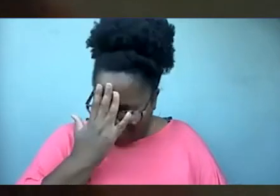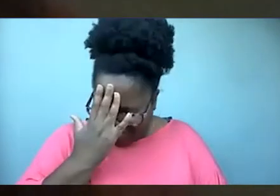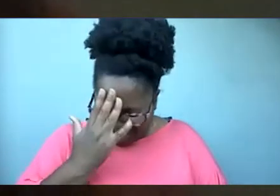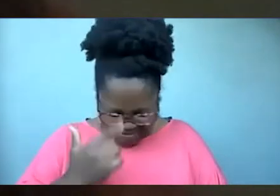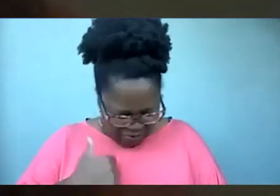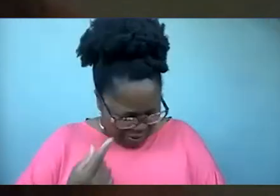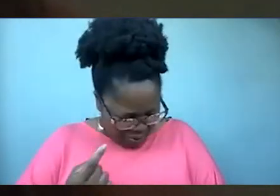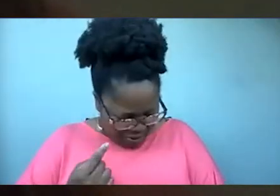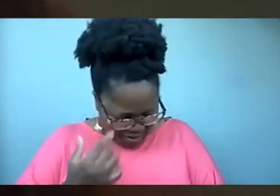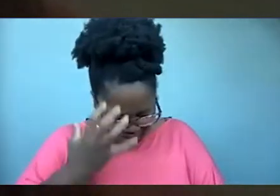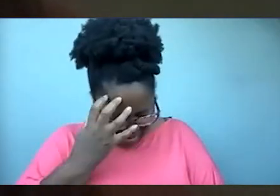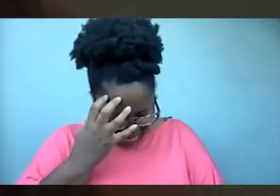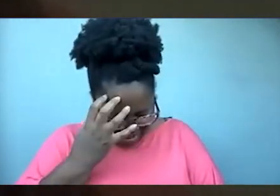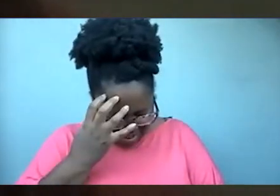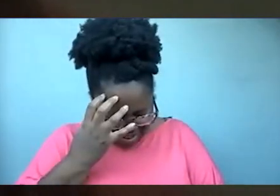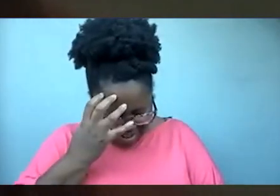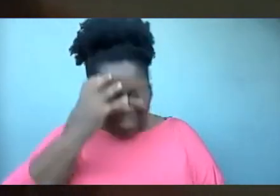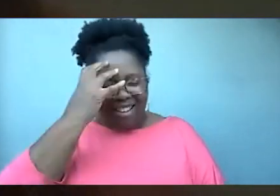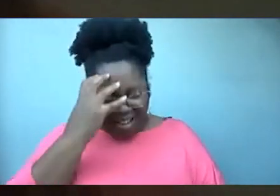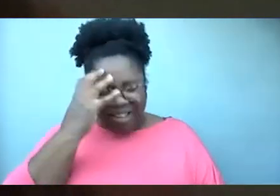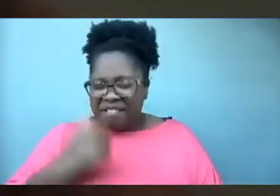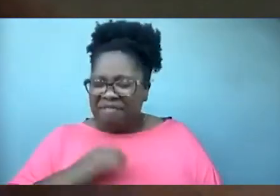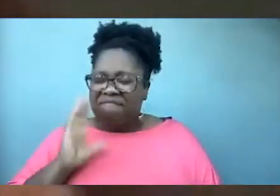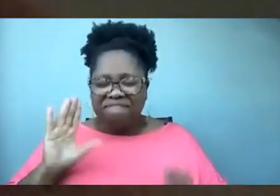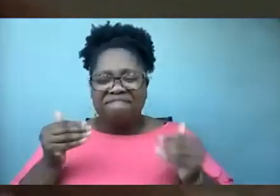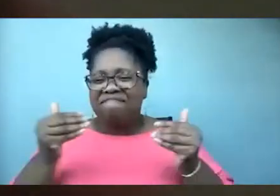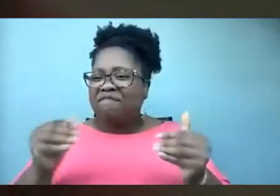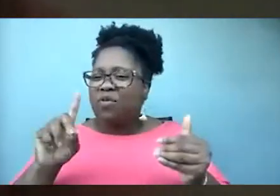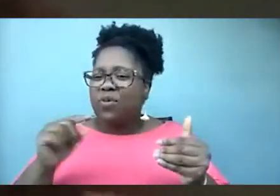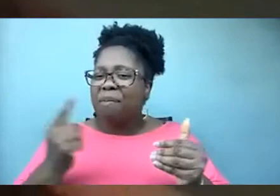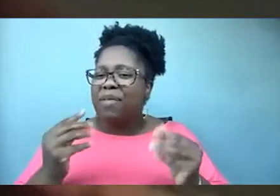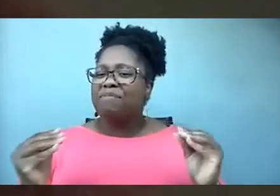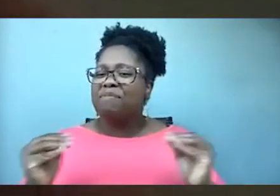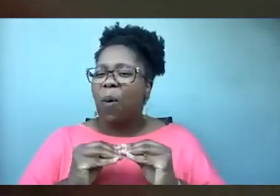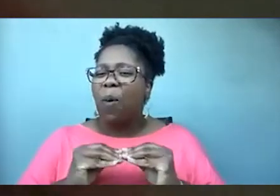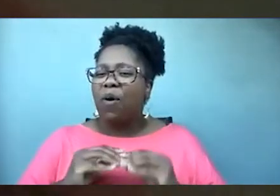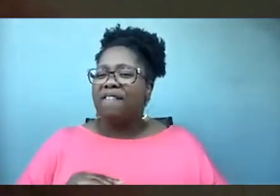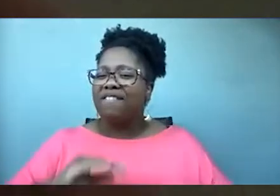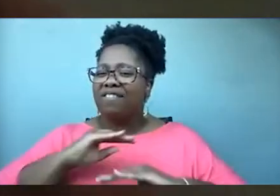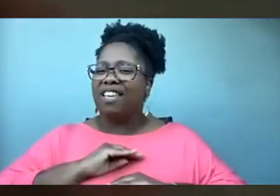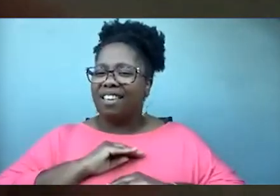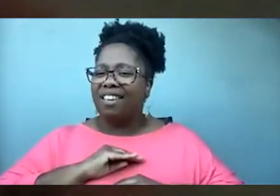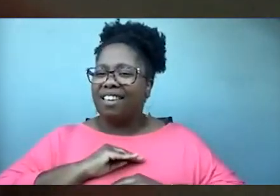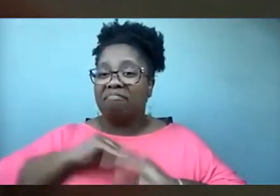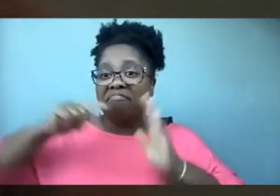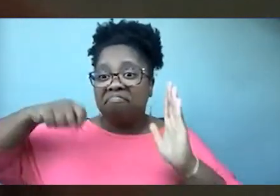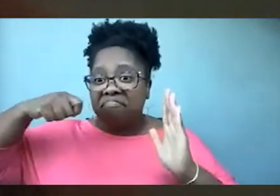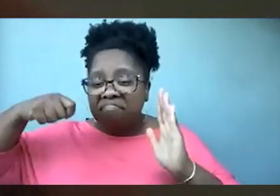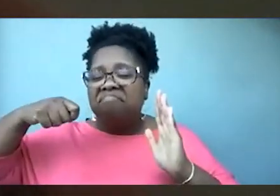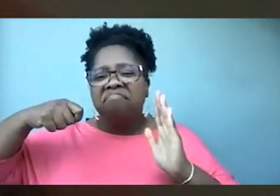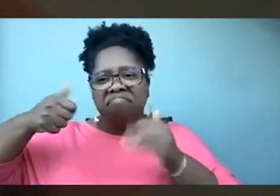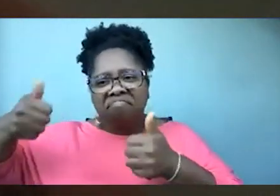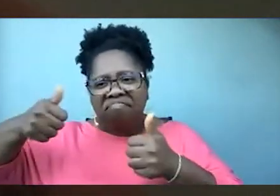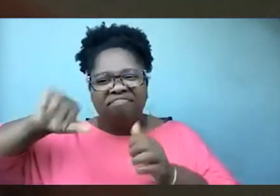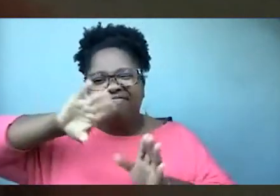fulfilling. And so in terms of artwork, like using the space and the materials and the activities of daily